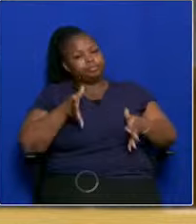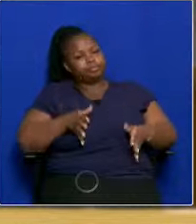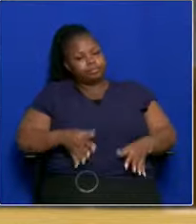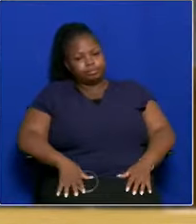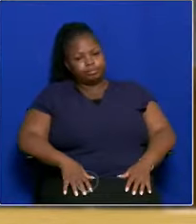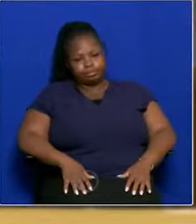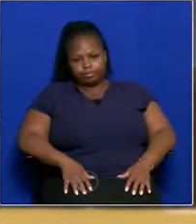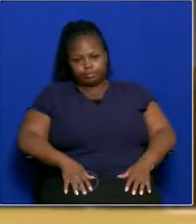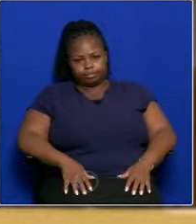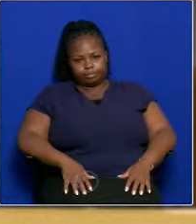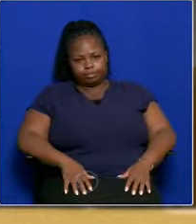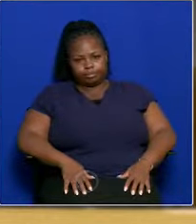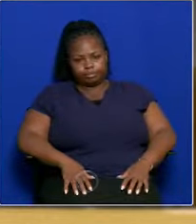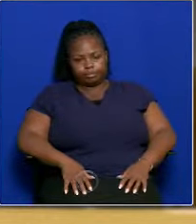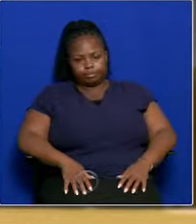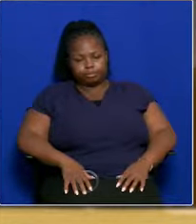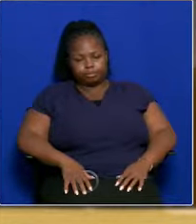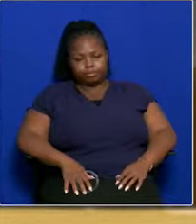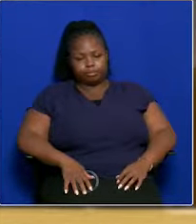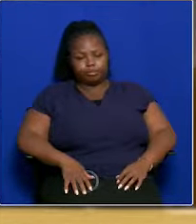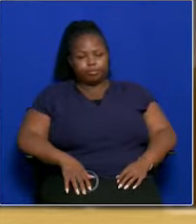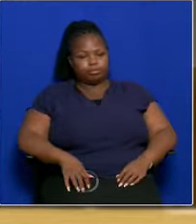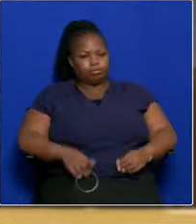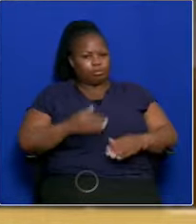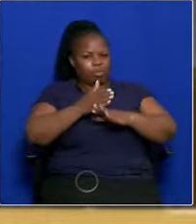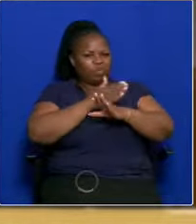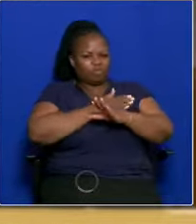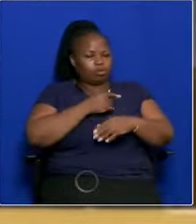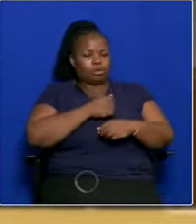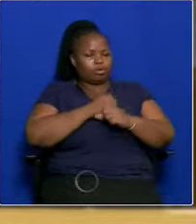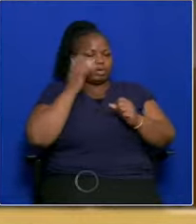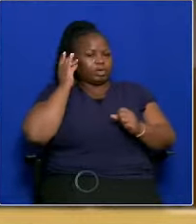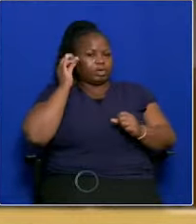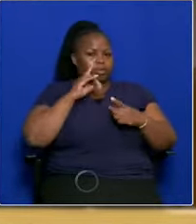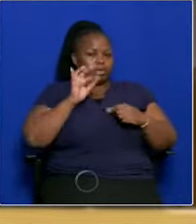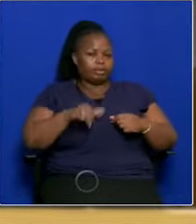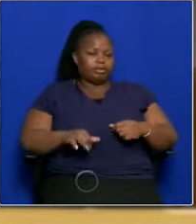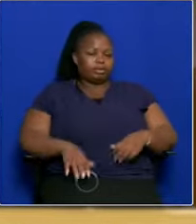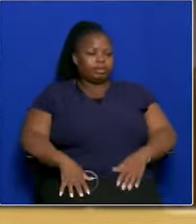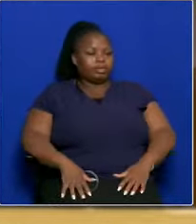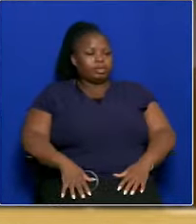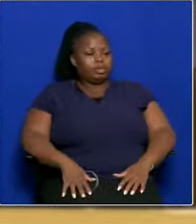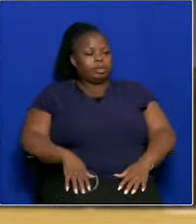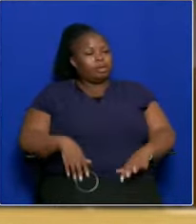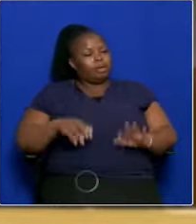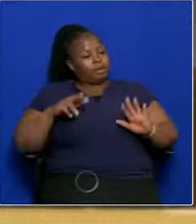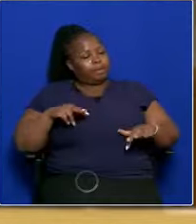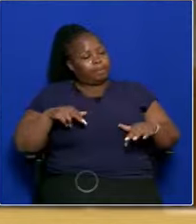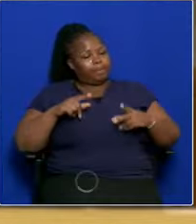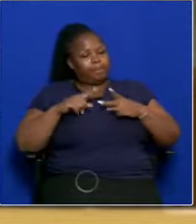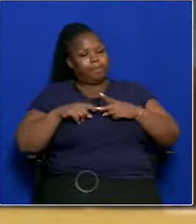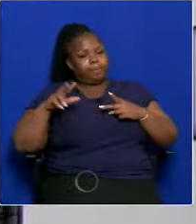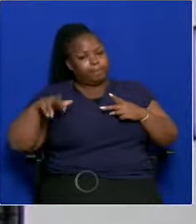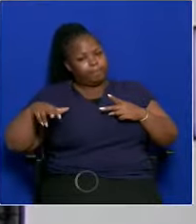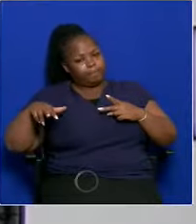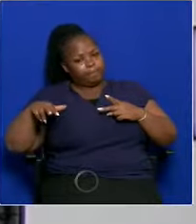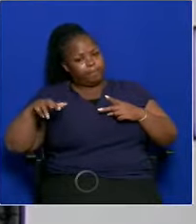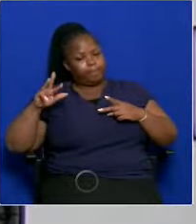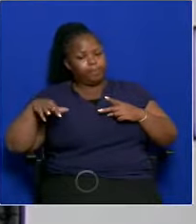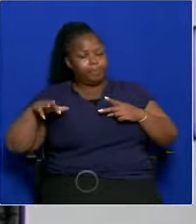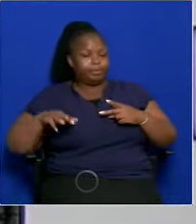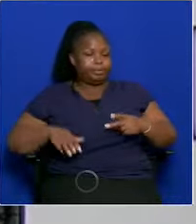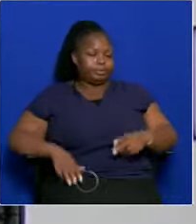about it? No, before that, I didn't hear about it. And then the operation of the 18th and the 19th? On the